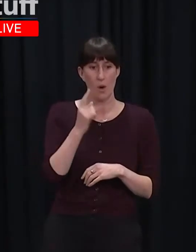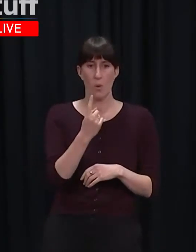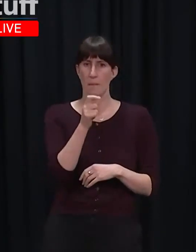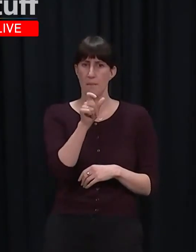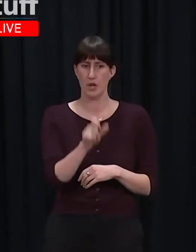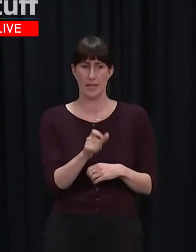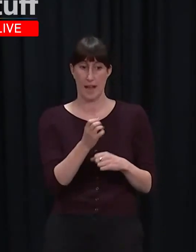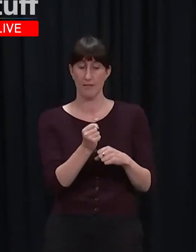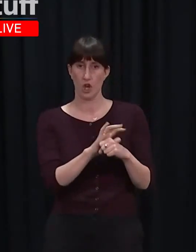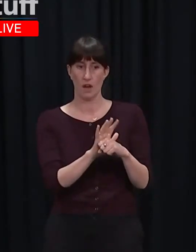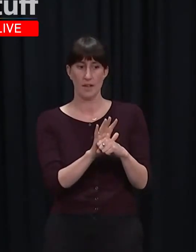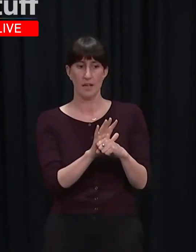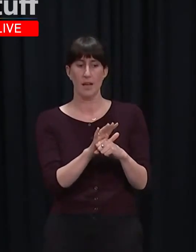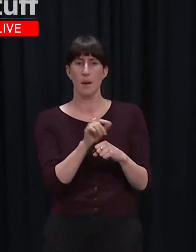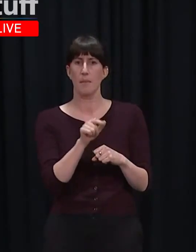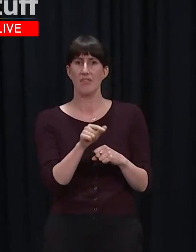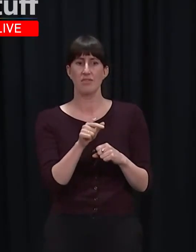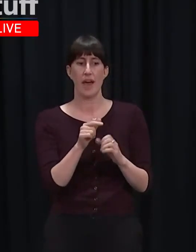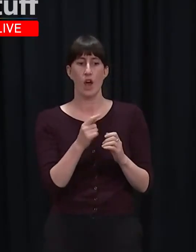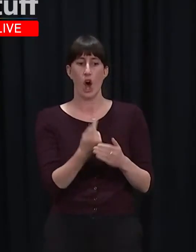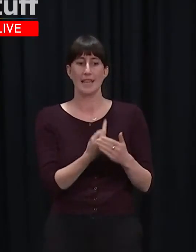children. Given that,